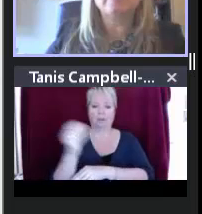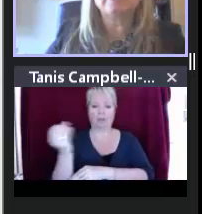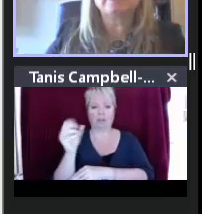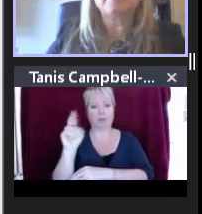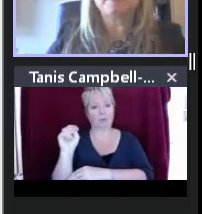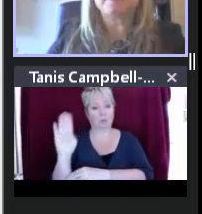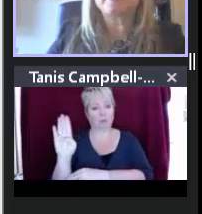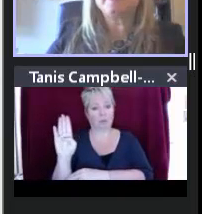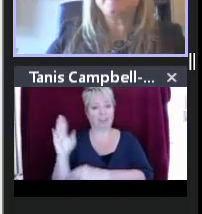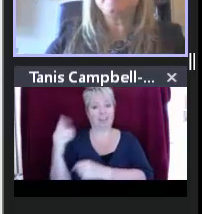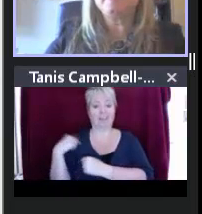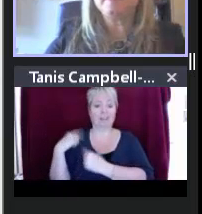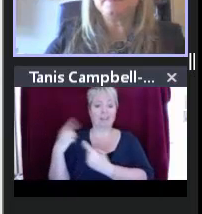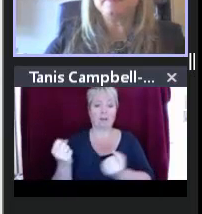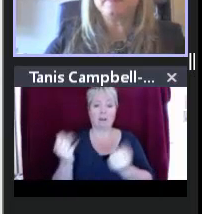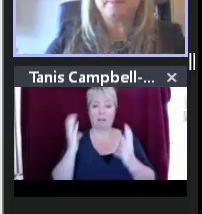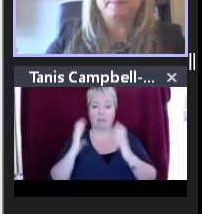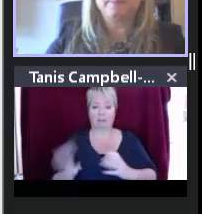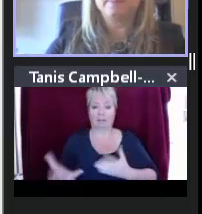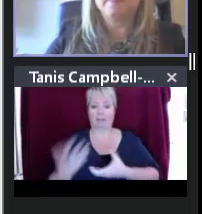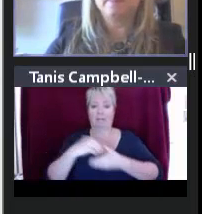2,000 clients.